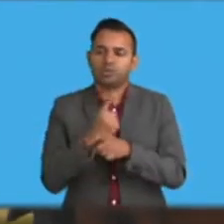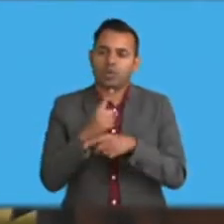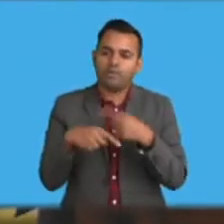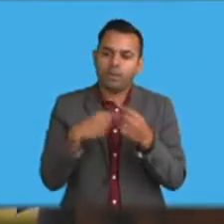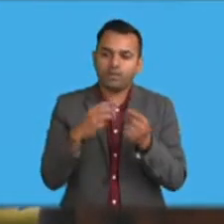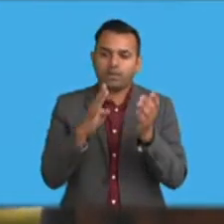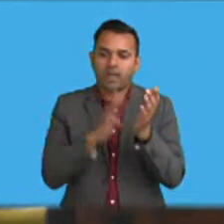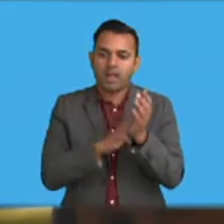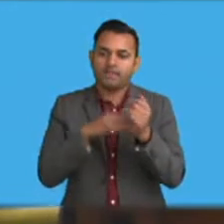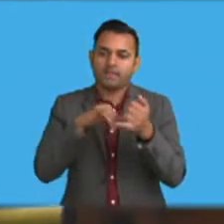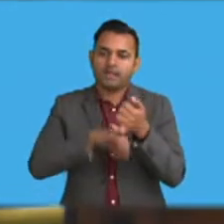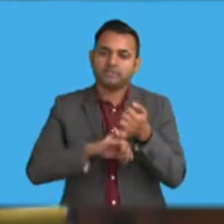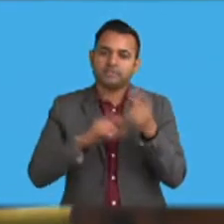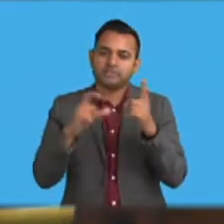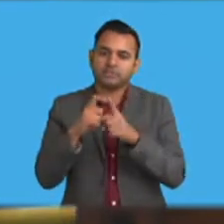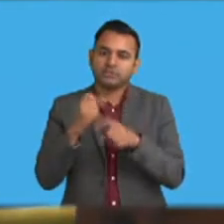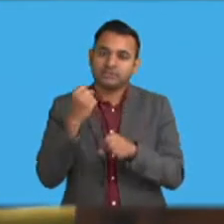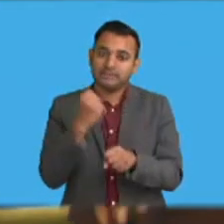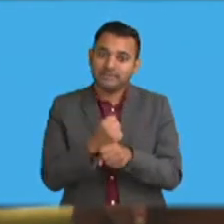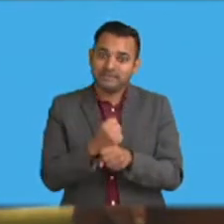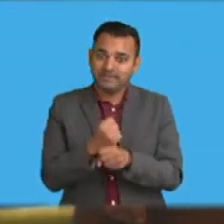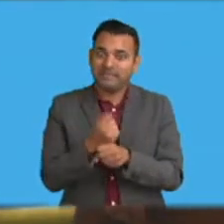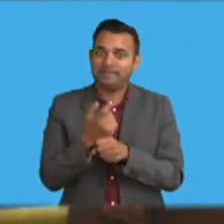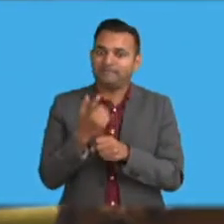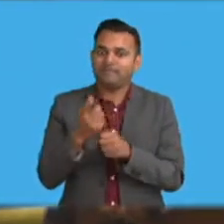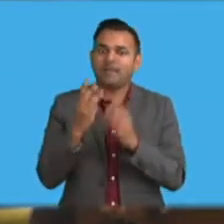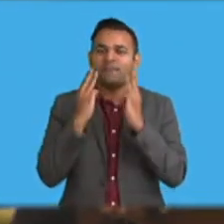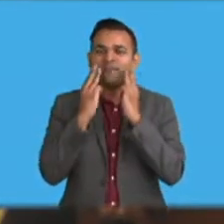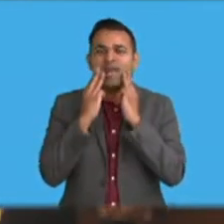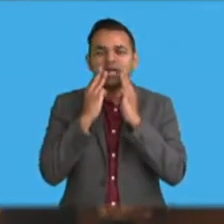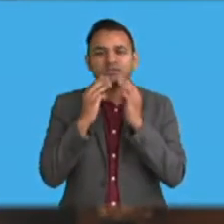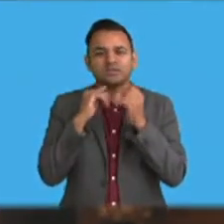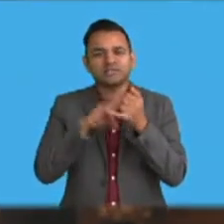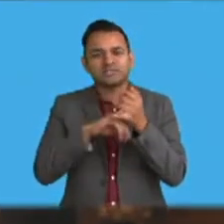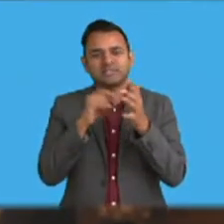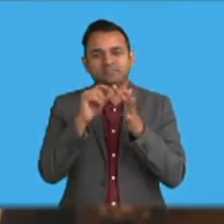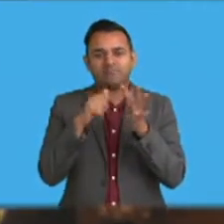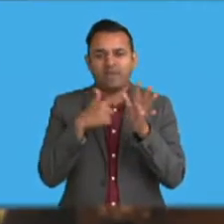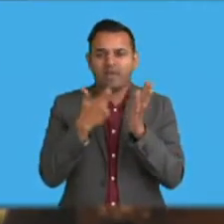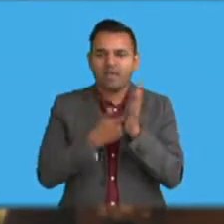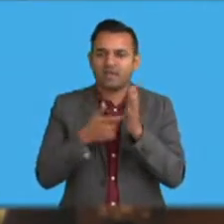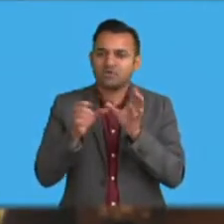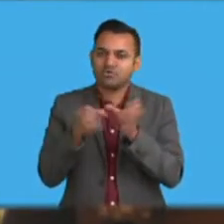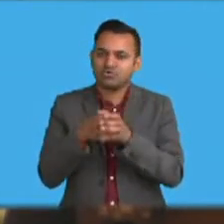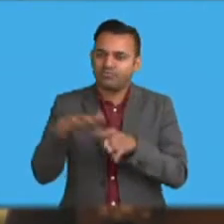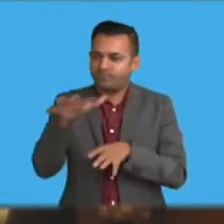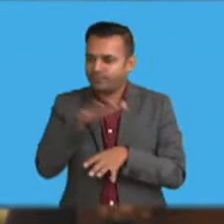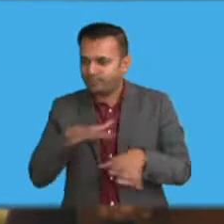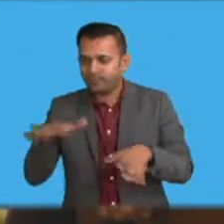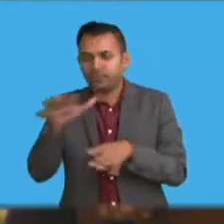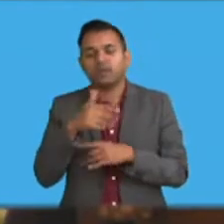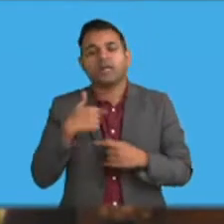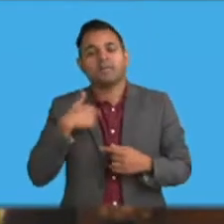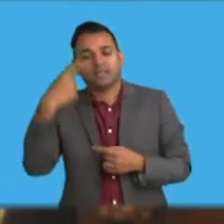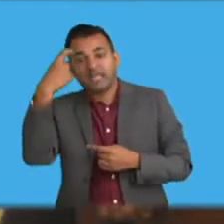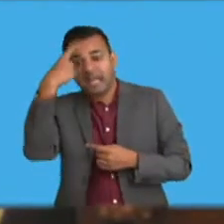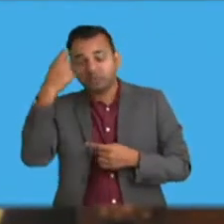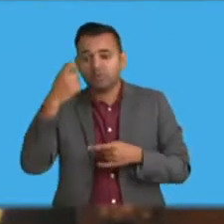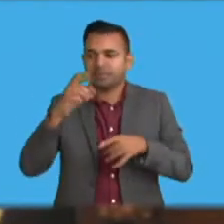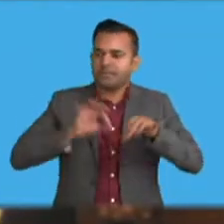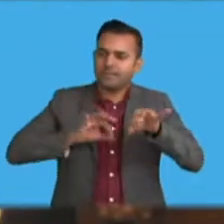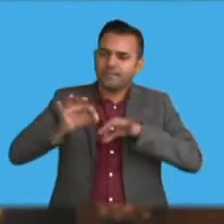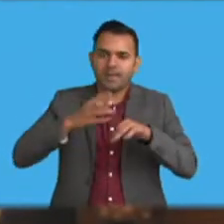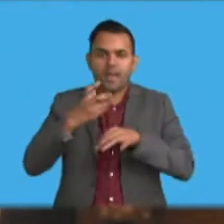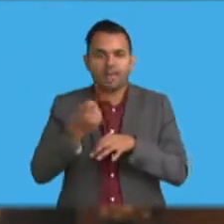MSMEs. Madam Speaker, I wish to highlight a number of the initiatives of the Fijian government that support